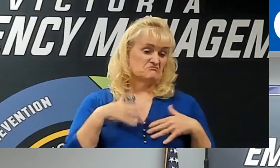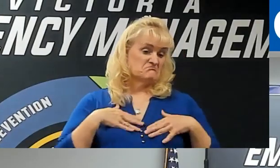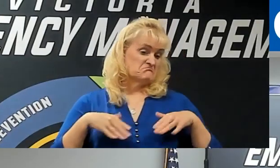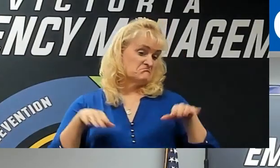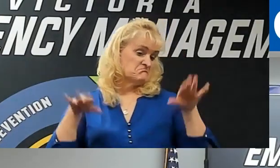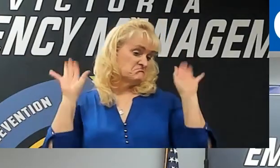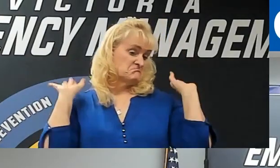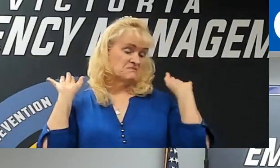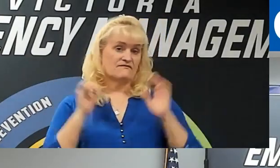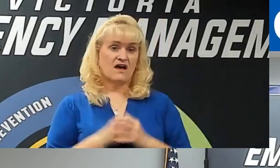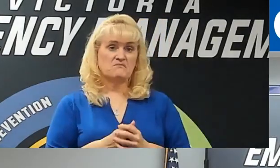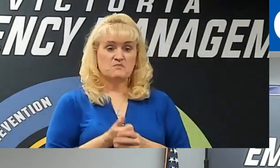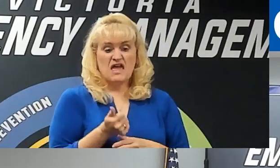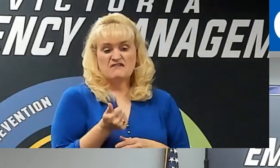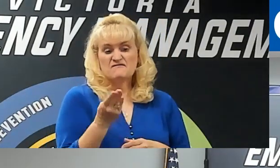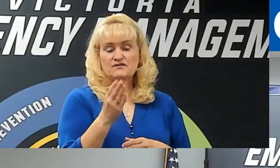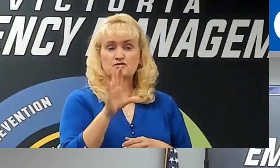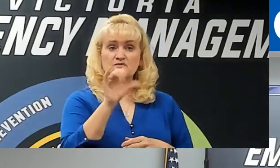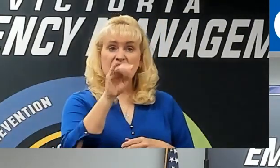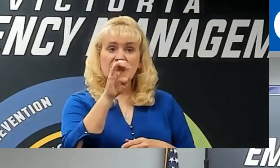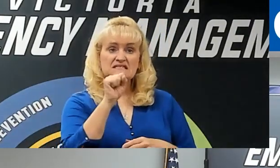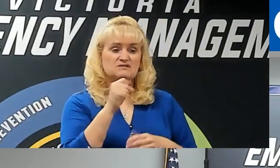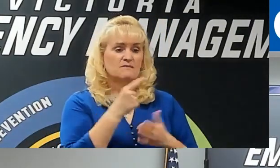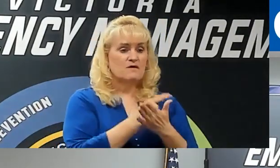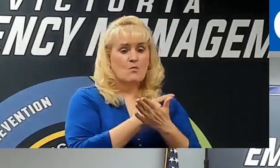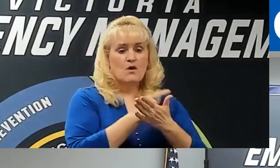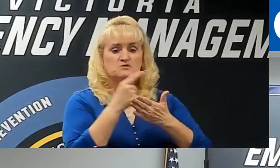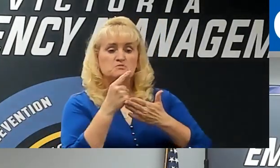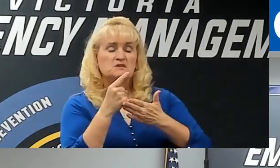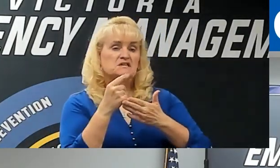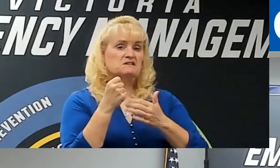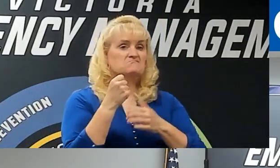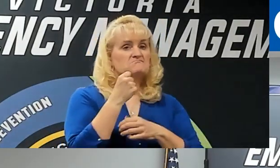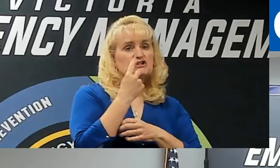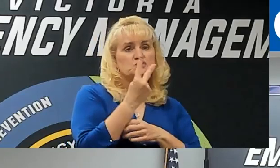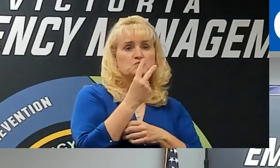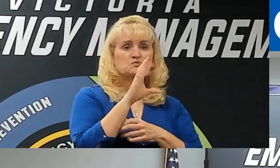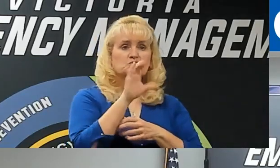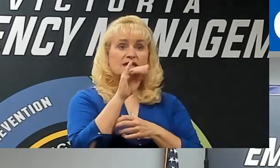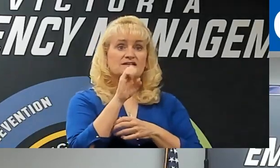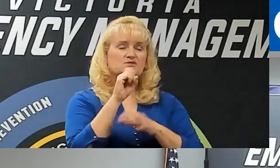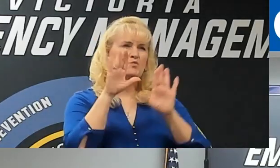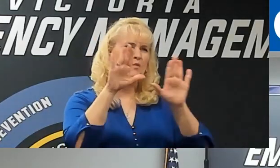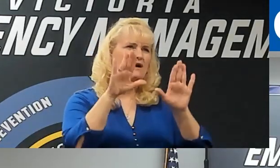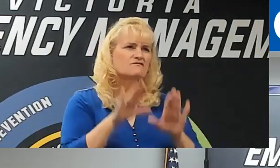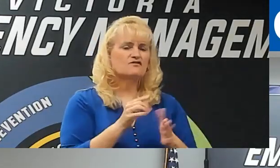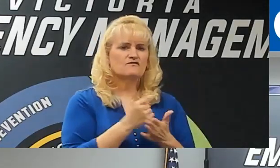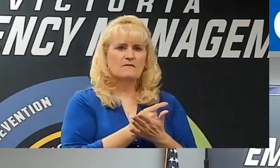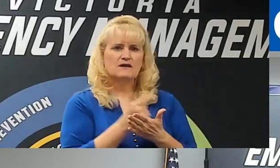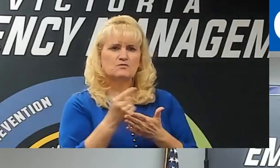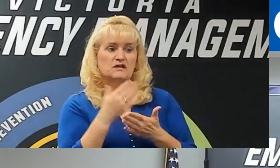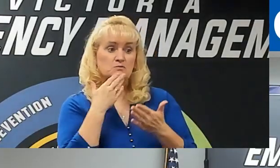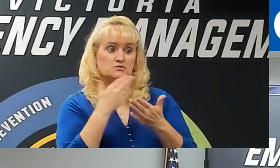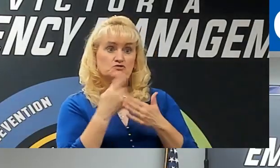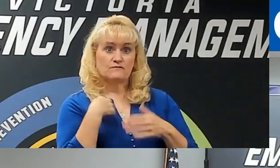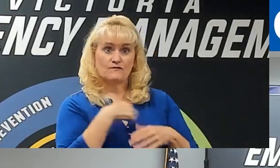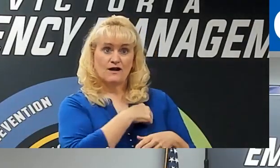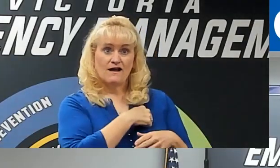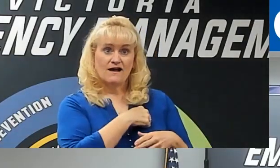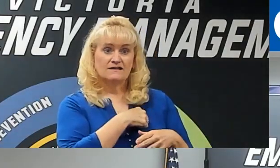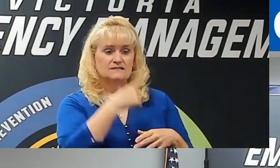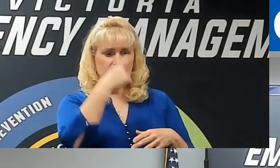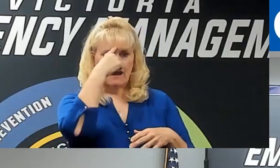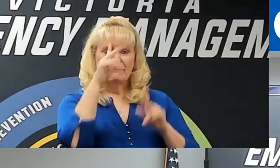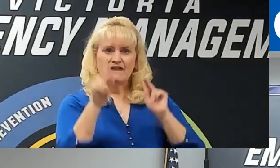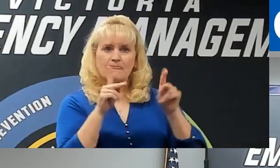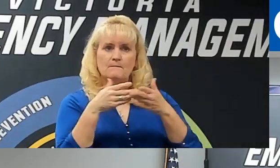spot. We had very few cases. I think we went almost a whole week with maybe like 2 cases. So it was great. It was a good thing for us. I think the